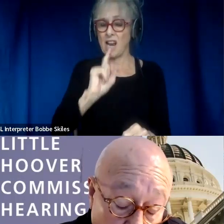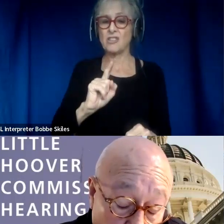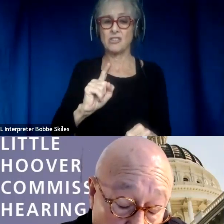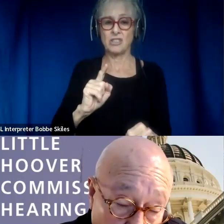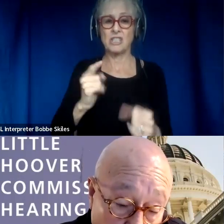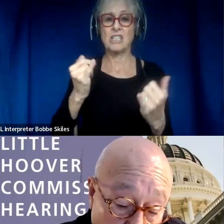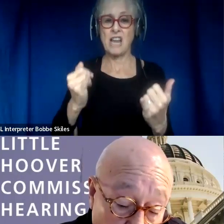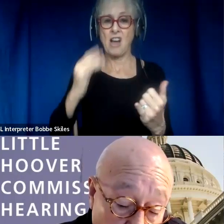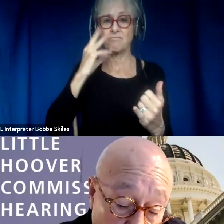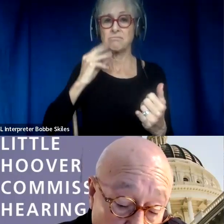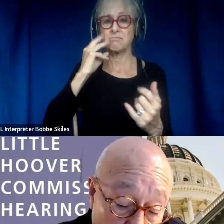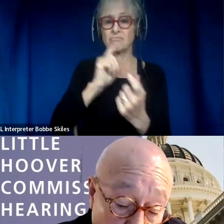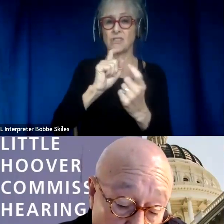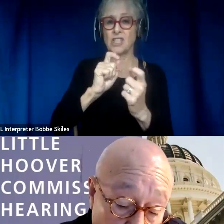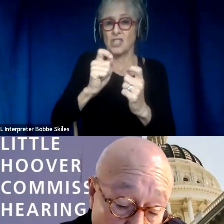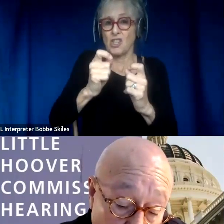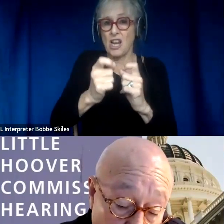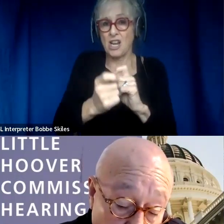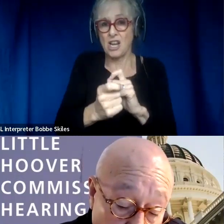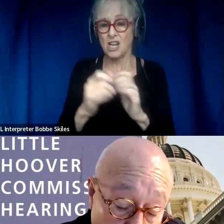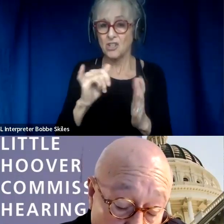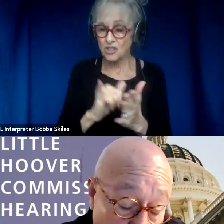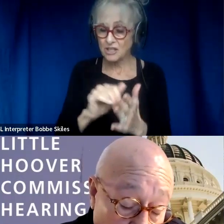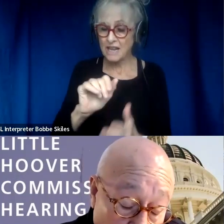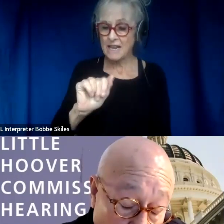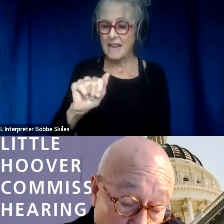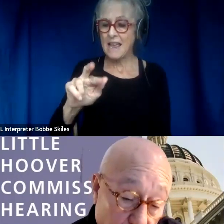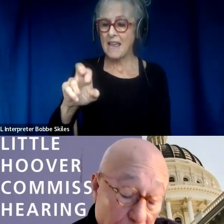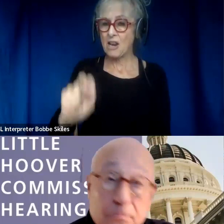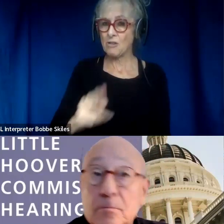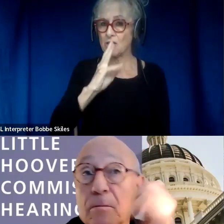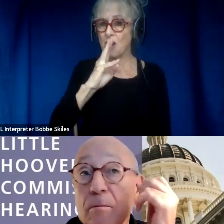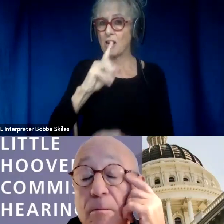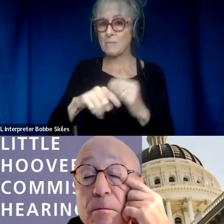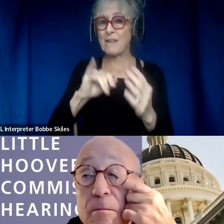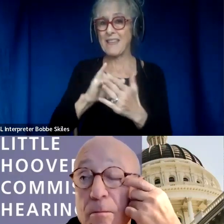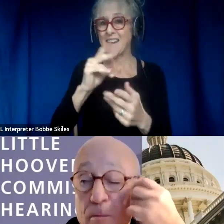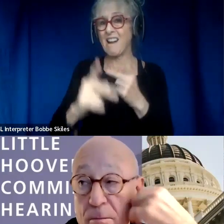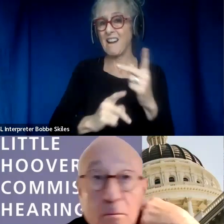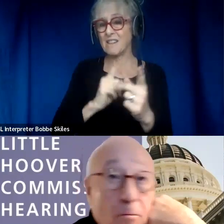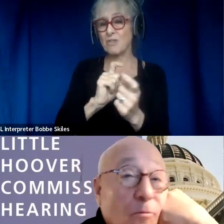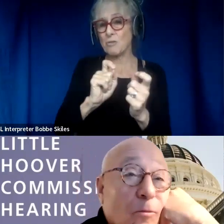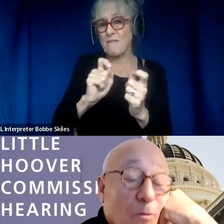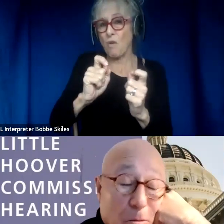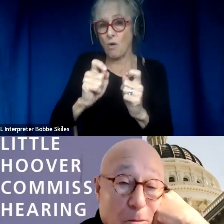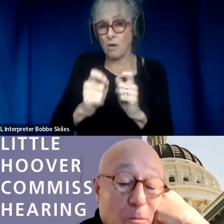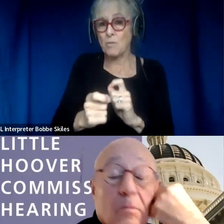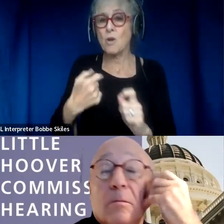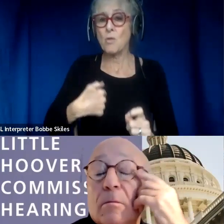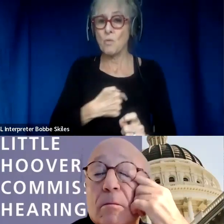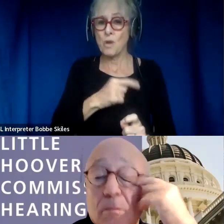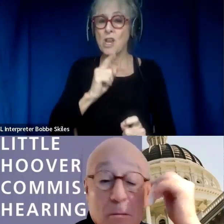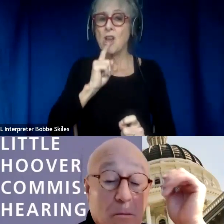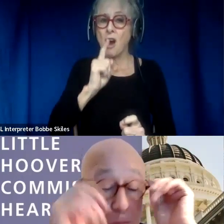that change that Aaron talked about, that hyper reform. We are all organizations that are